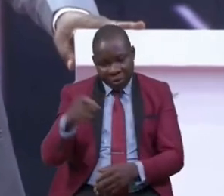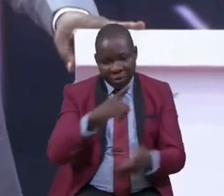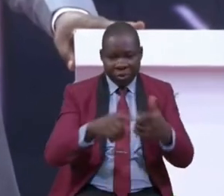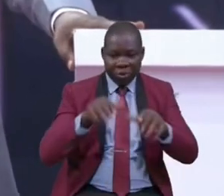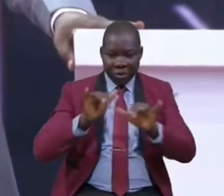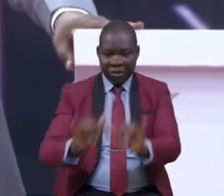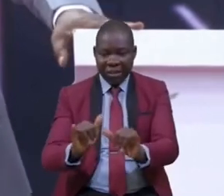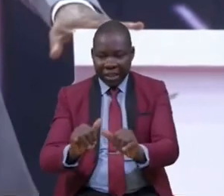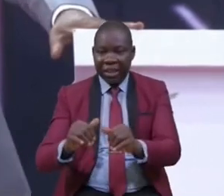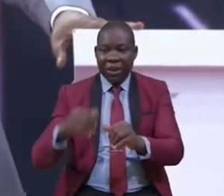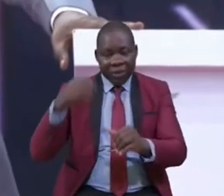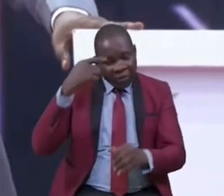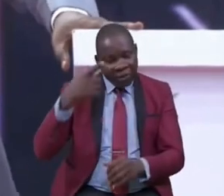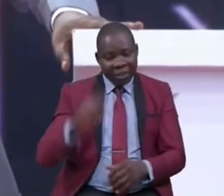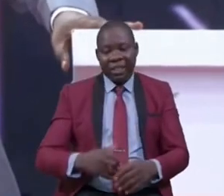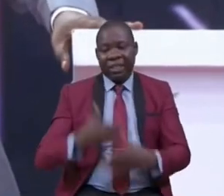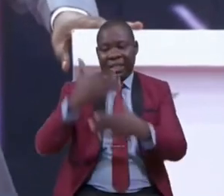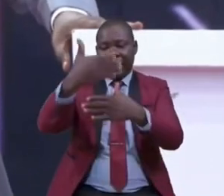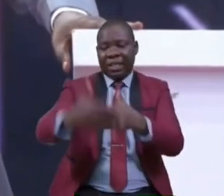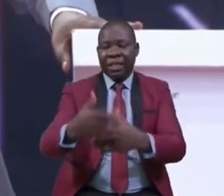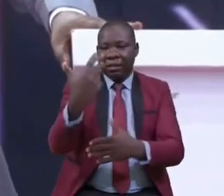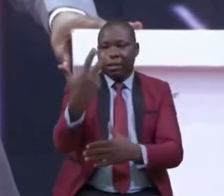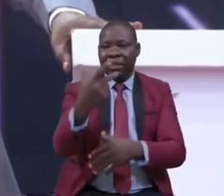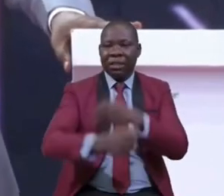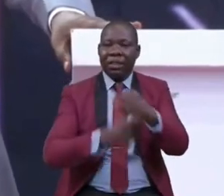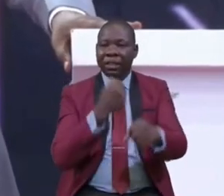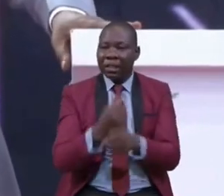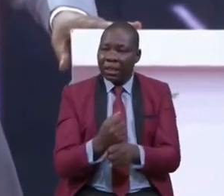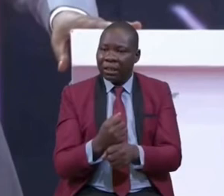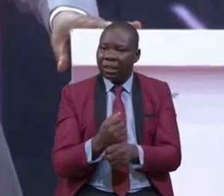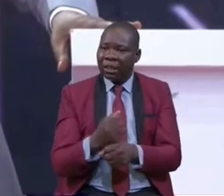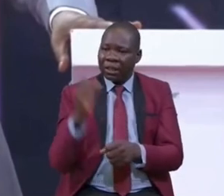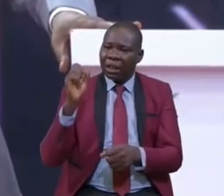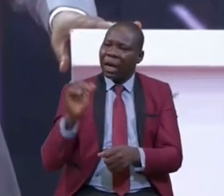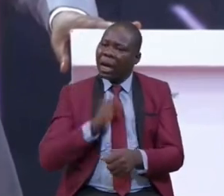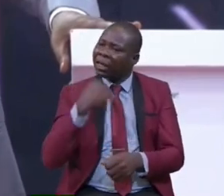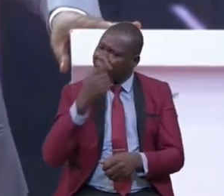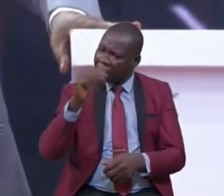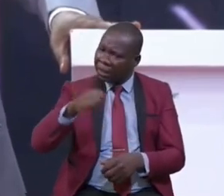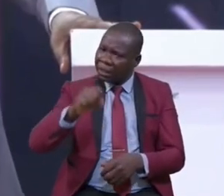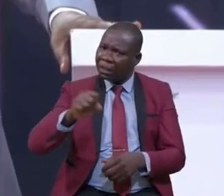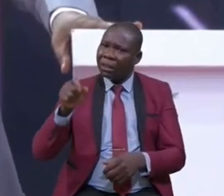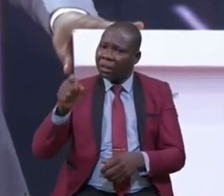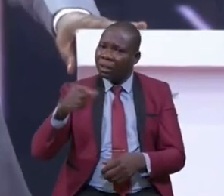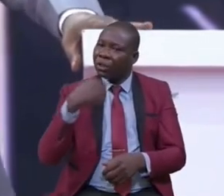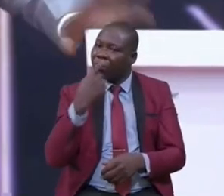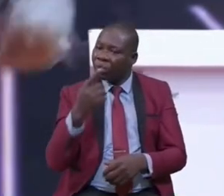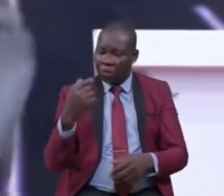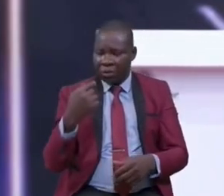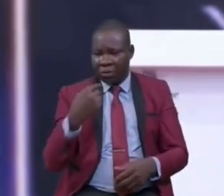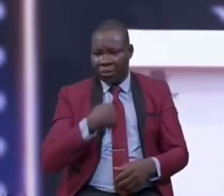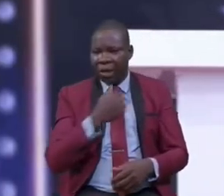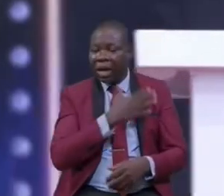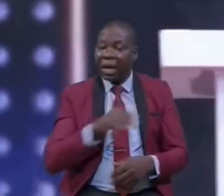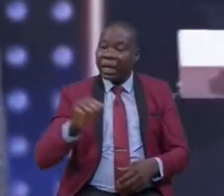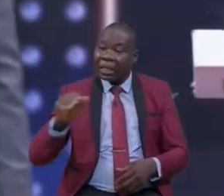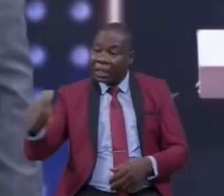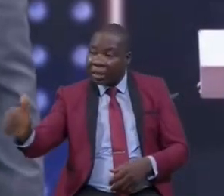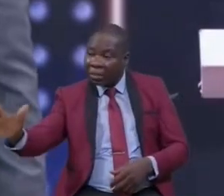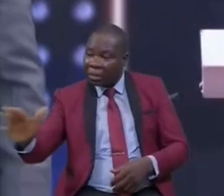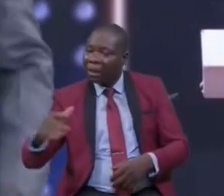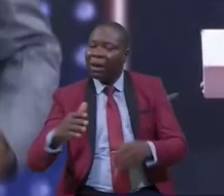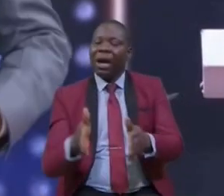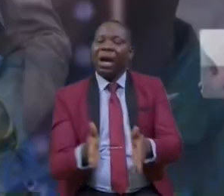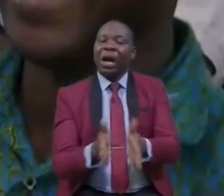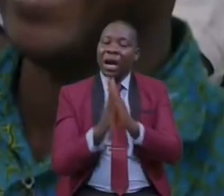said, he told me. Then he himself said, is it because of your ministry here? I said, yes,